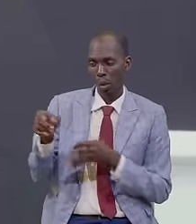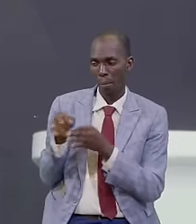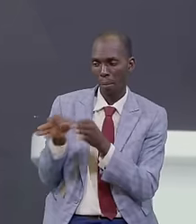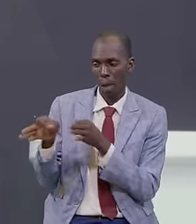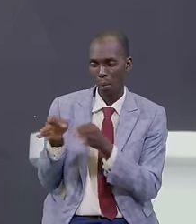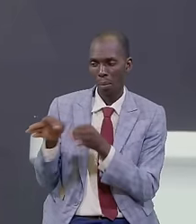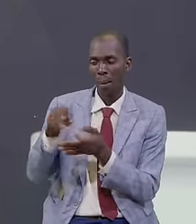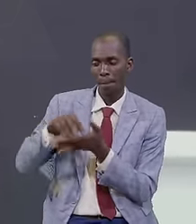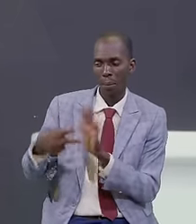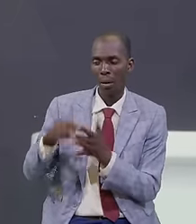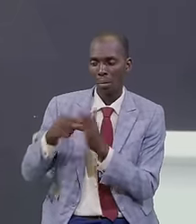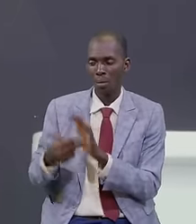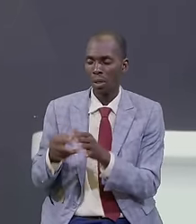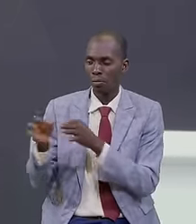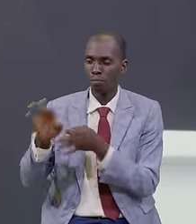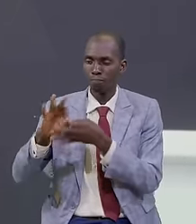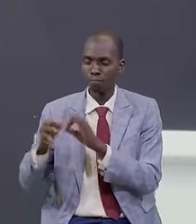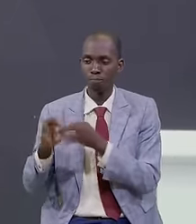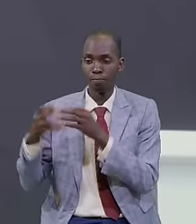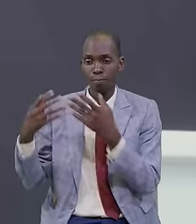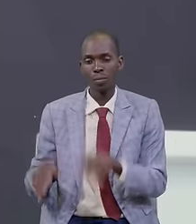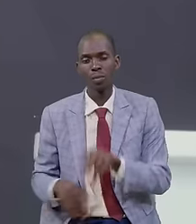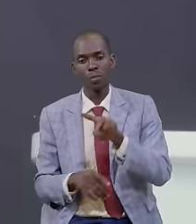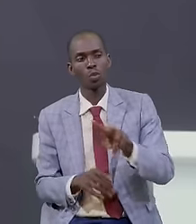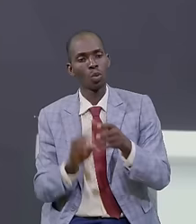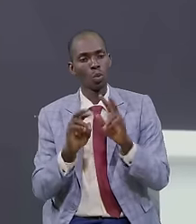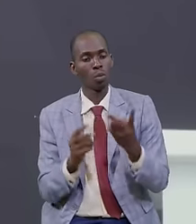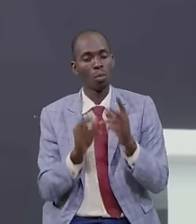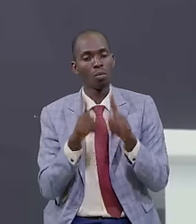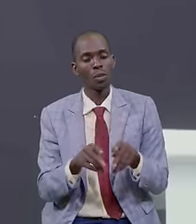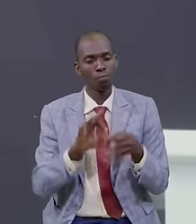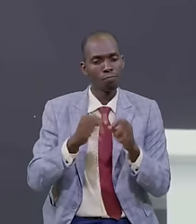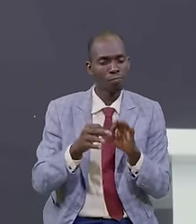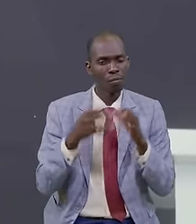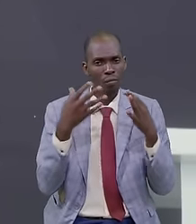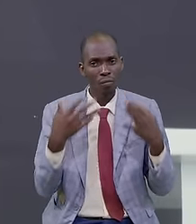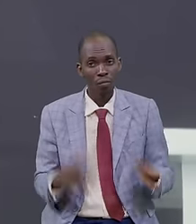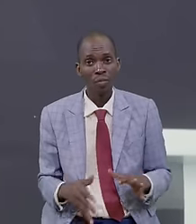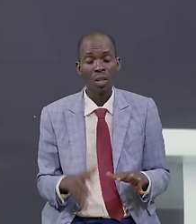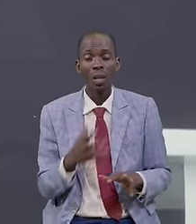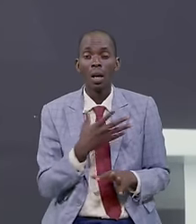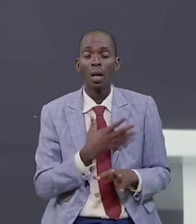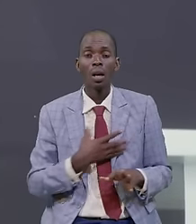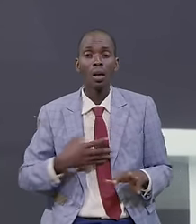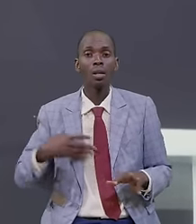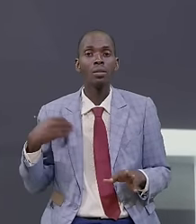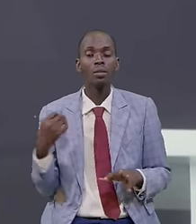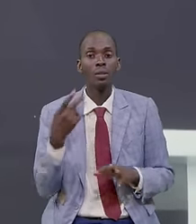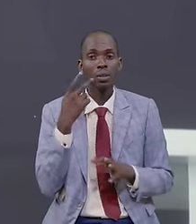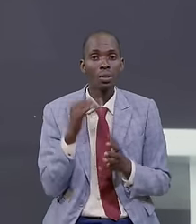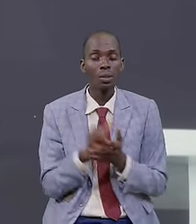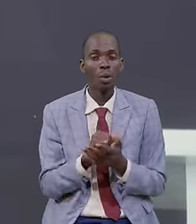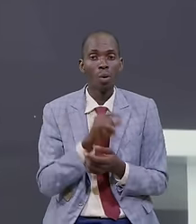the interpretation was fulfilled. Well, see, he succeeded in his